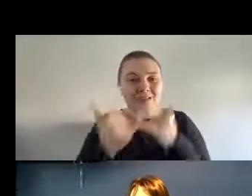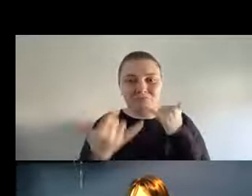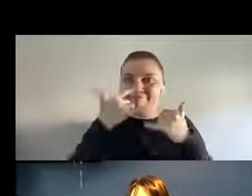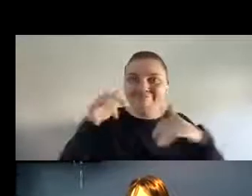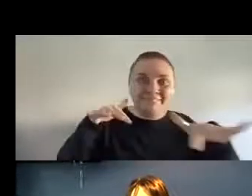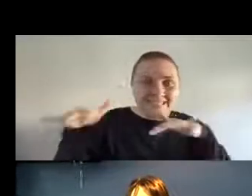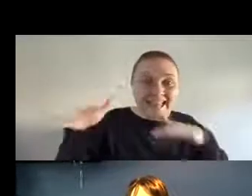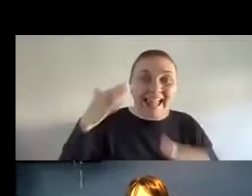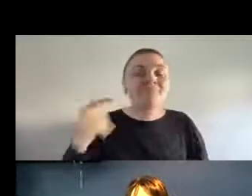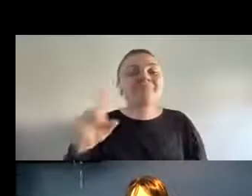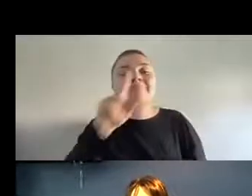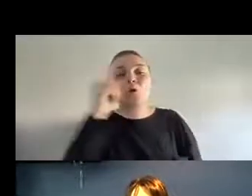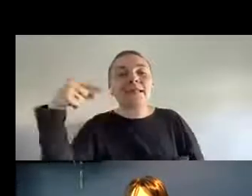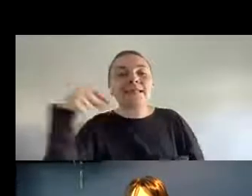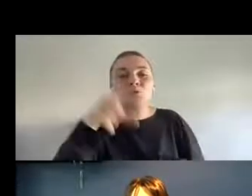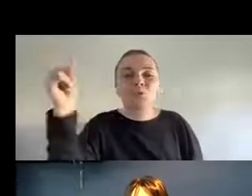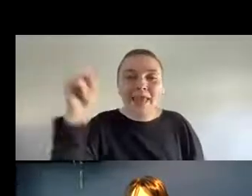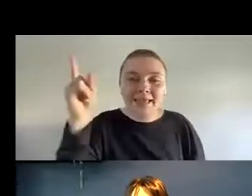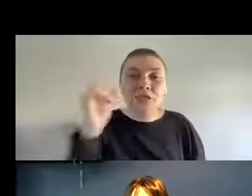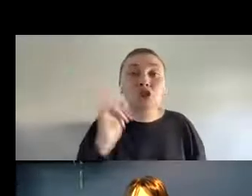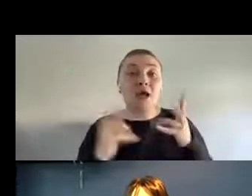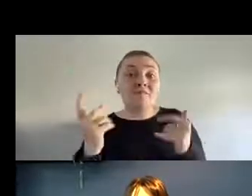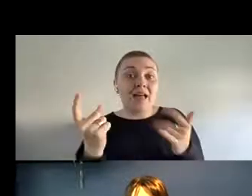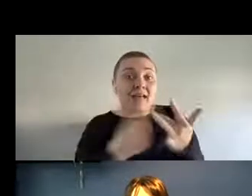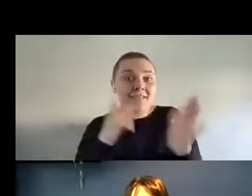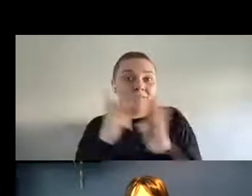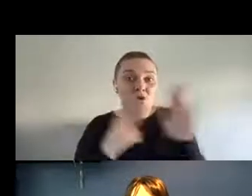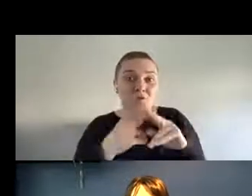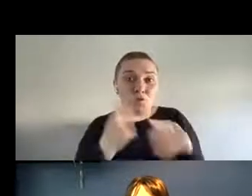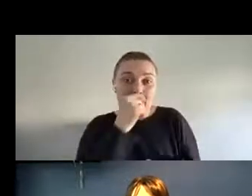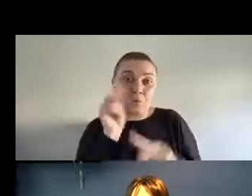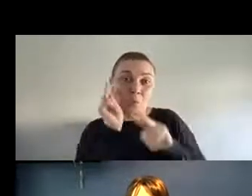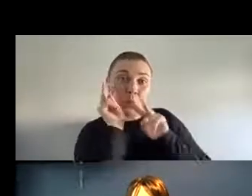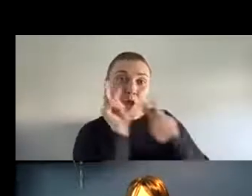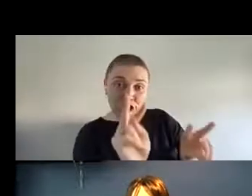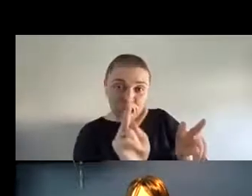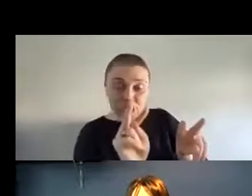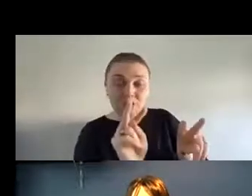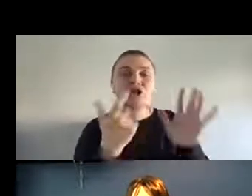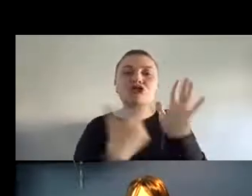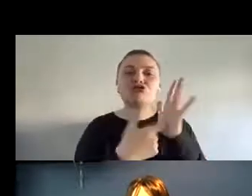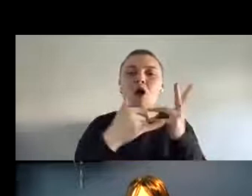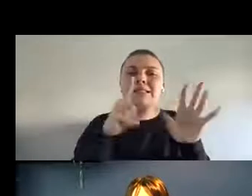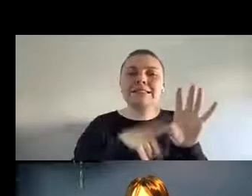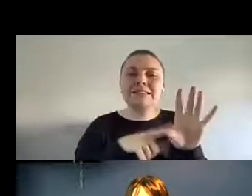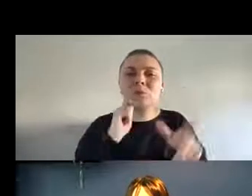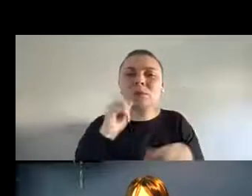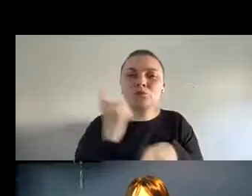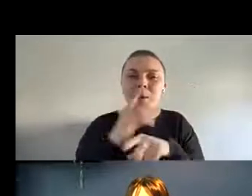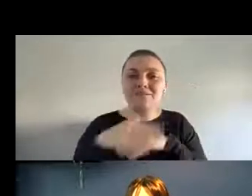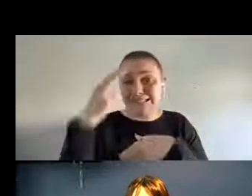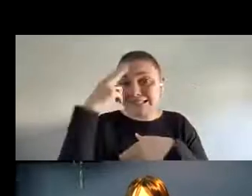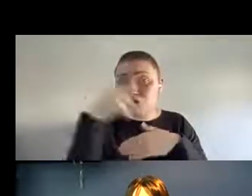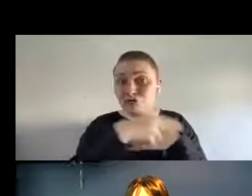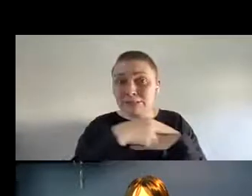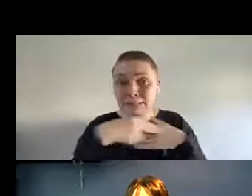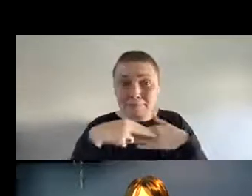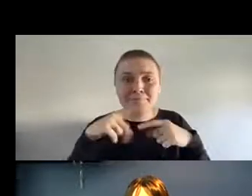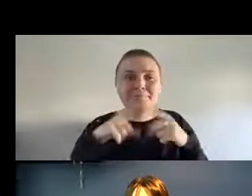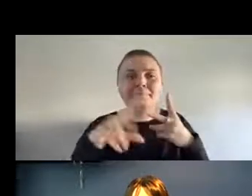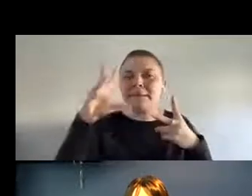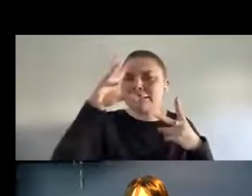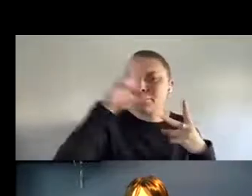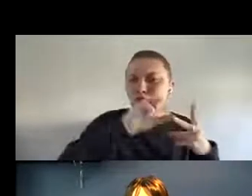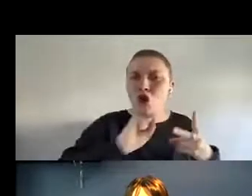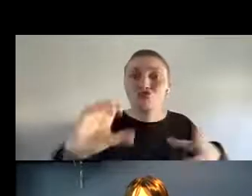couldn't be here with us today. So we've got another video for you to share. And Rosie's going to talk about stereotypes and assumptions and her own